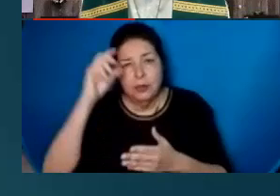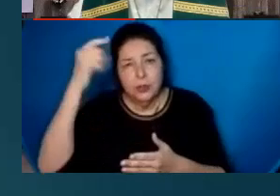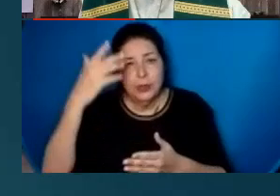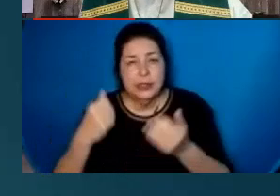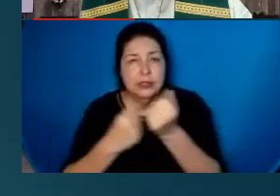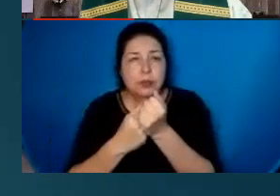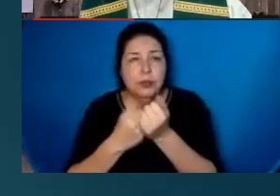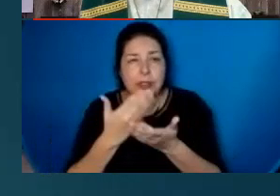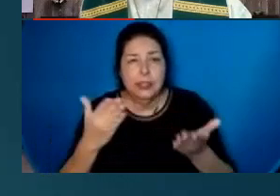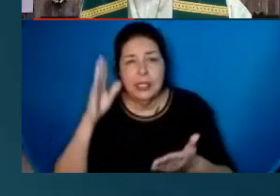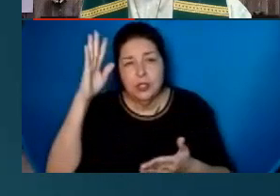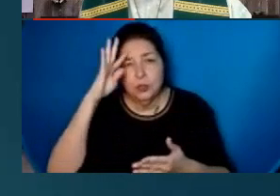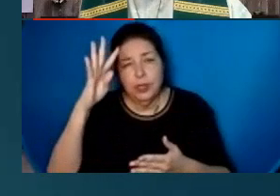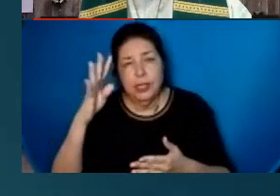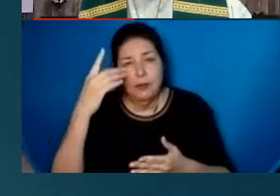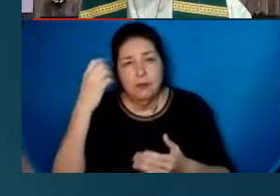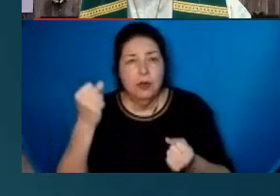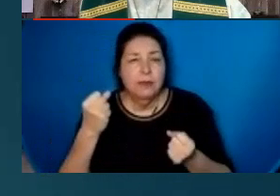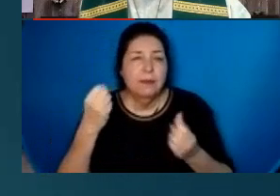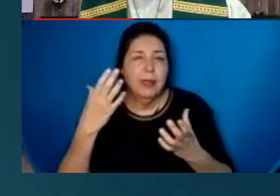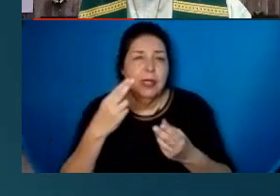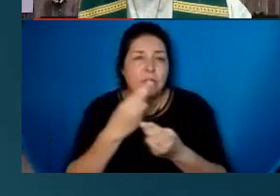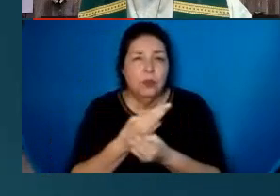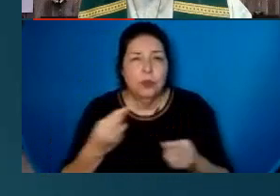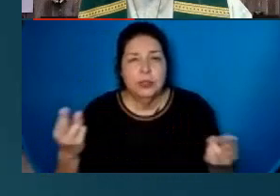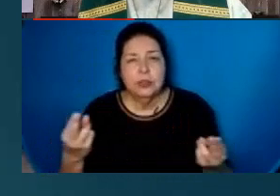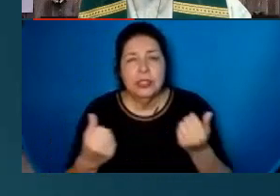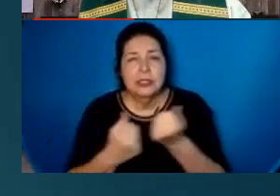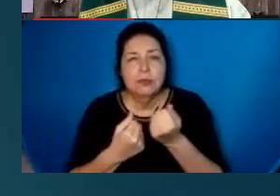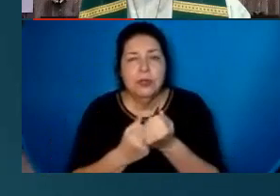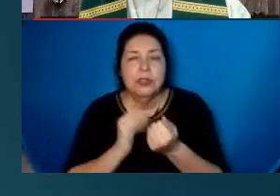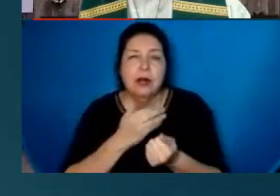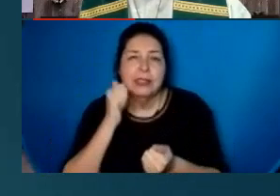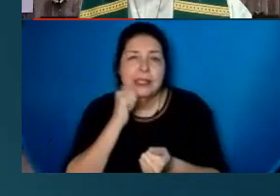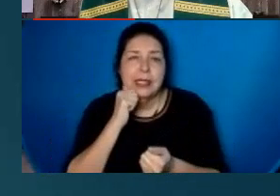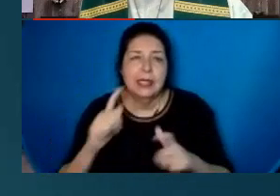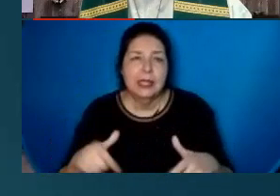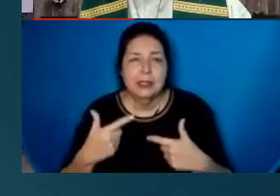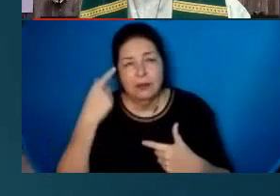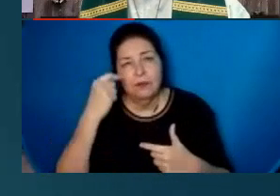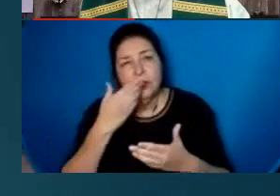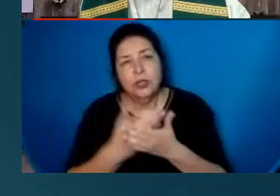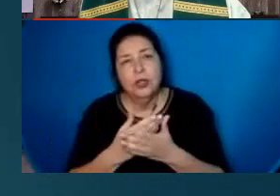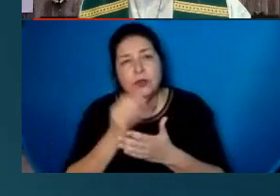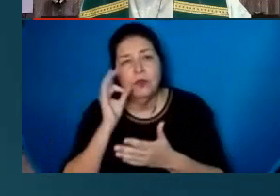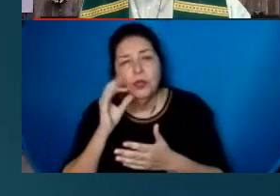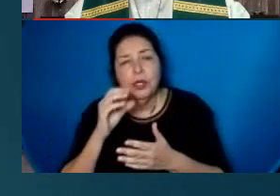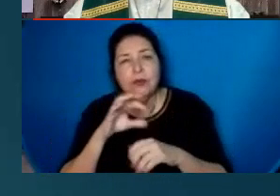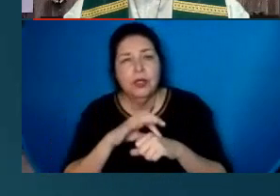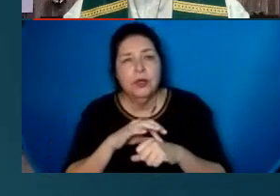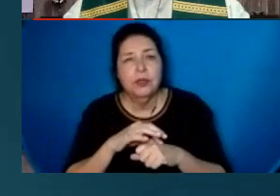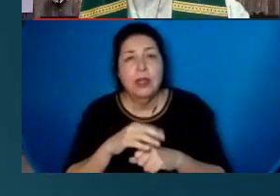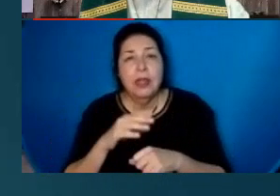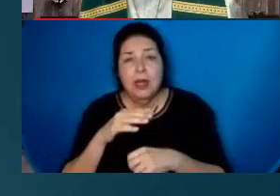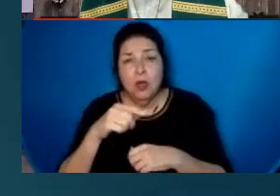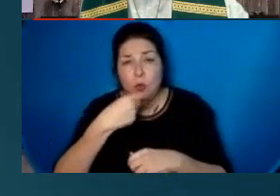you have made, for the bounty of resources that sustains our daily lives, and for the good fruit of the earth by which we and